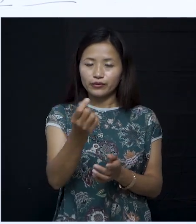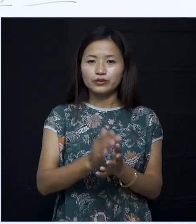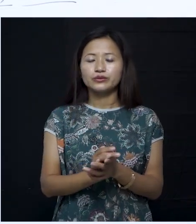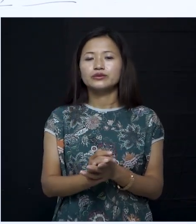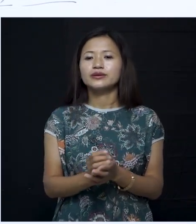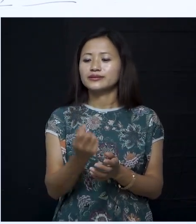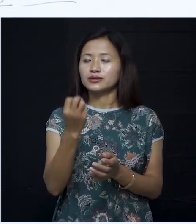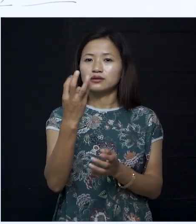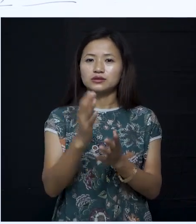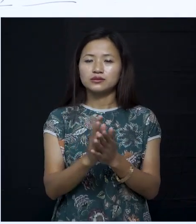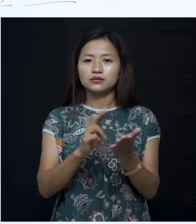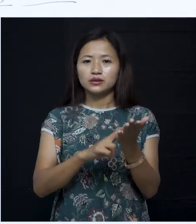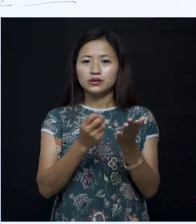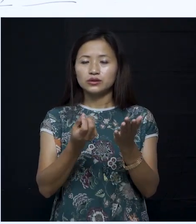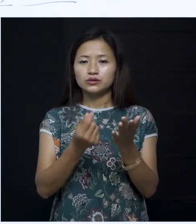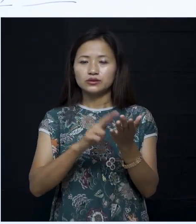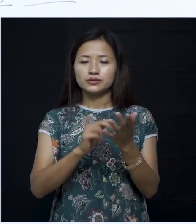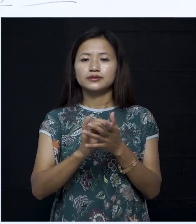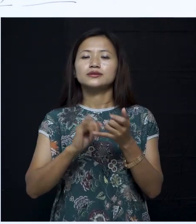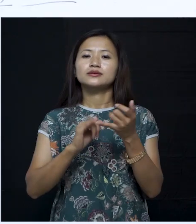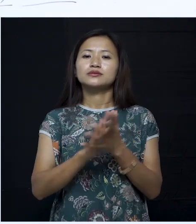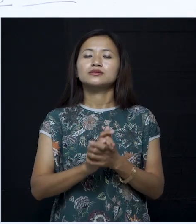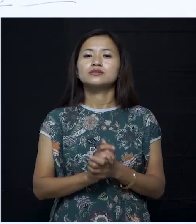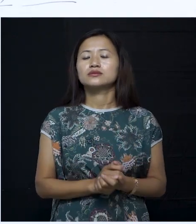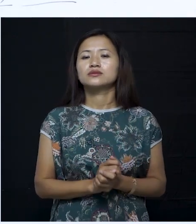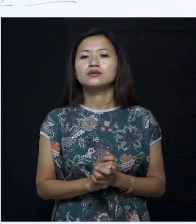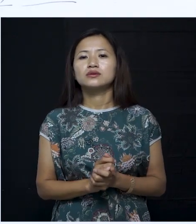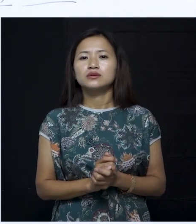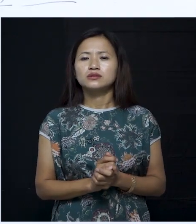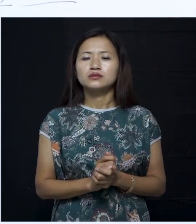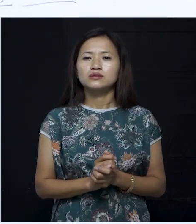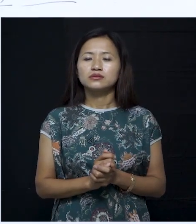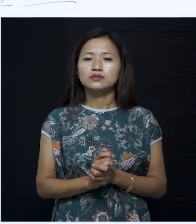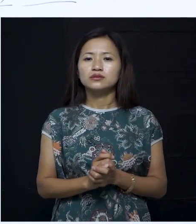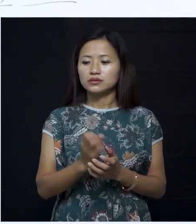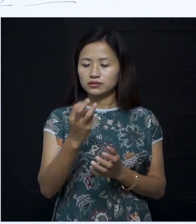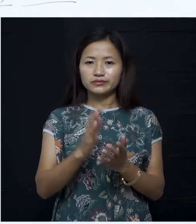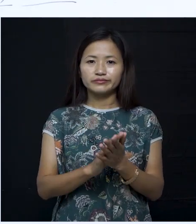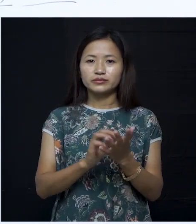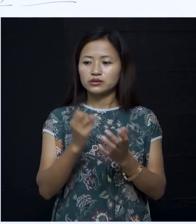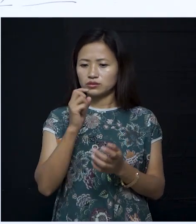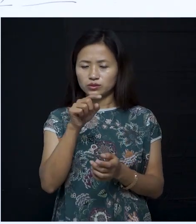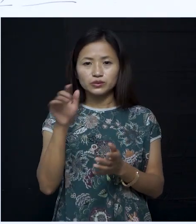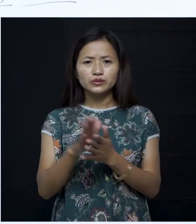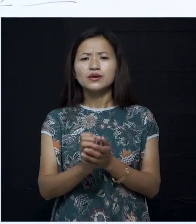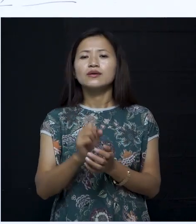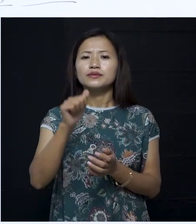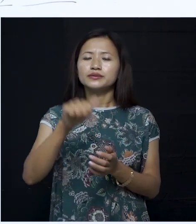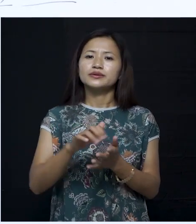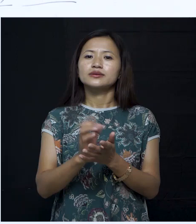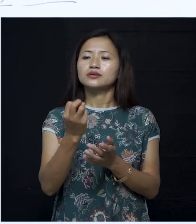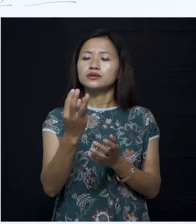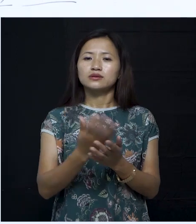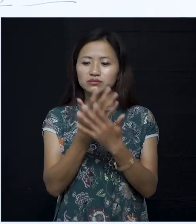with countable nouns. Okay, you know what are countable nouns, isn't it? Countable nouns are the nouns that you can count or the objects that you